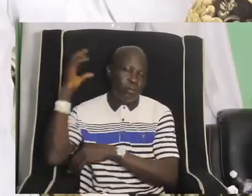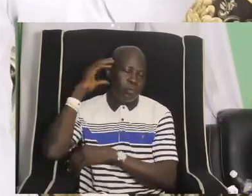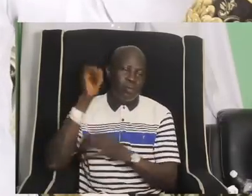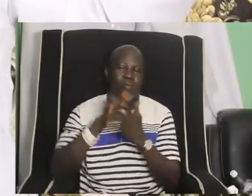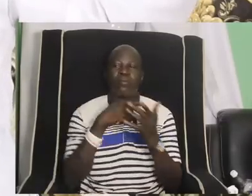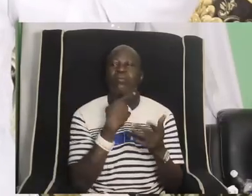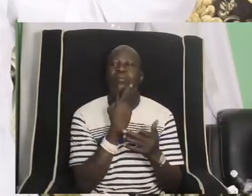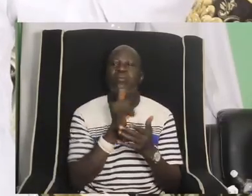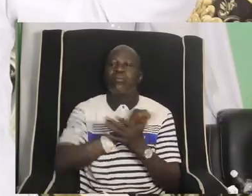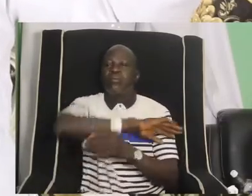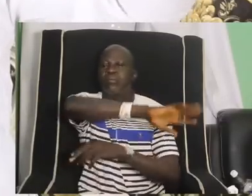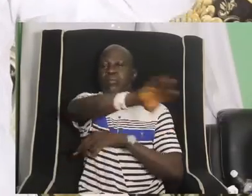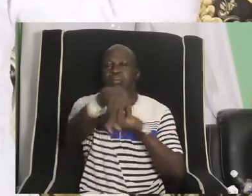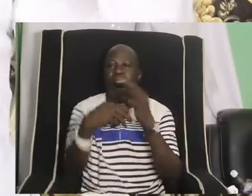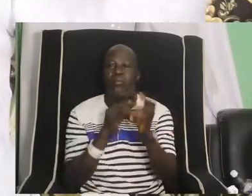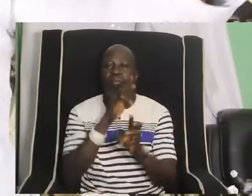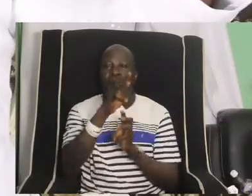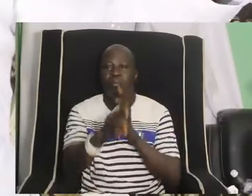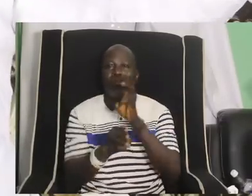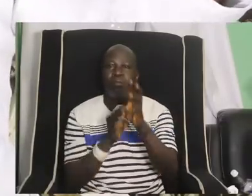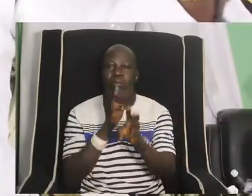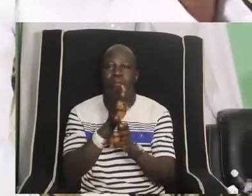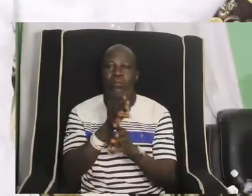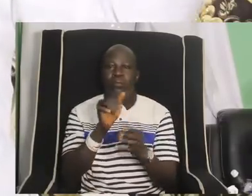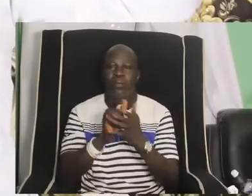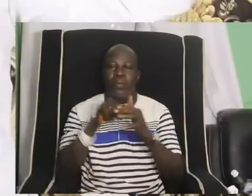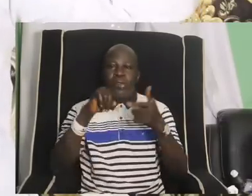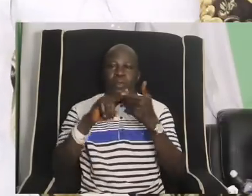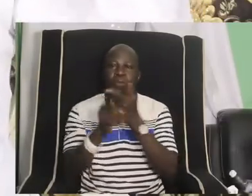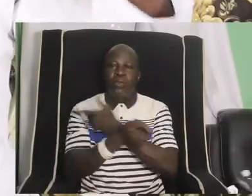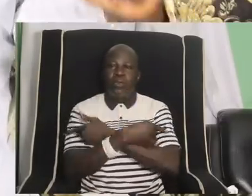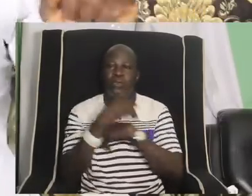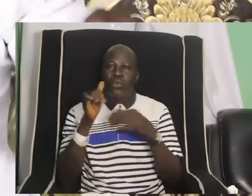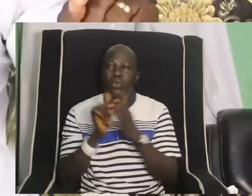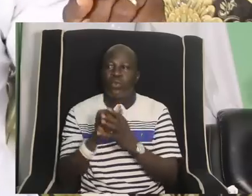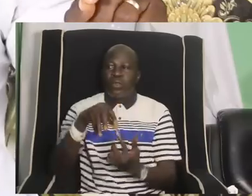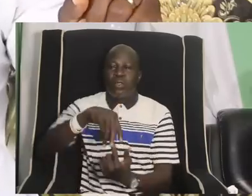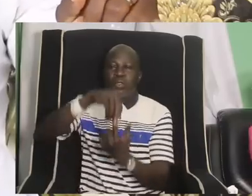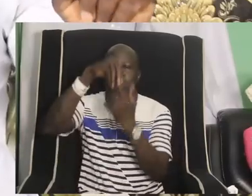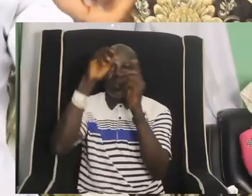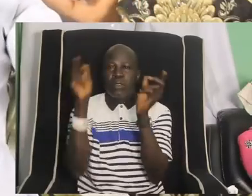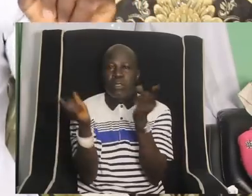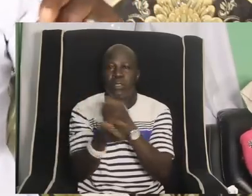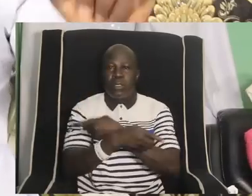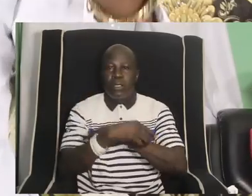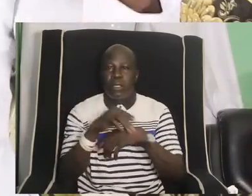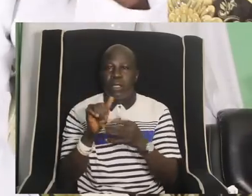me ya ke jadu agbaye all over the world ni oni ojo aya soto today is